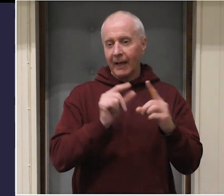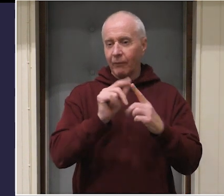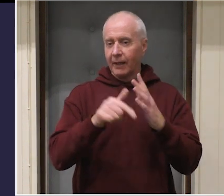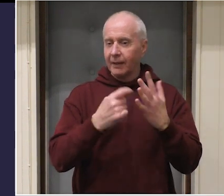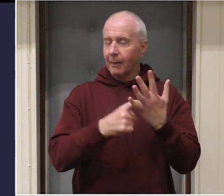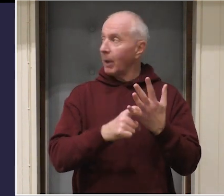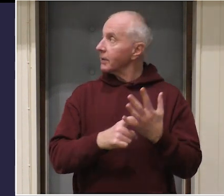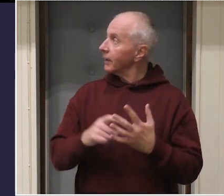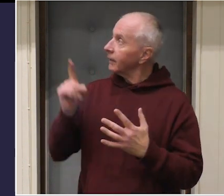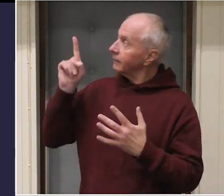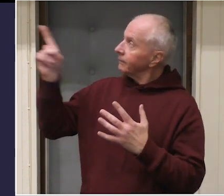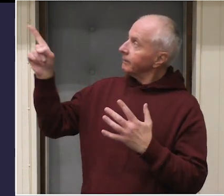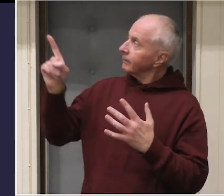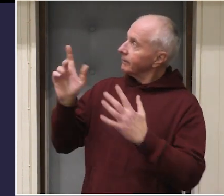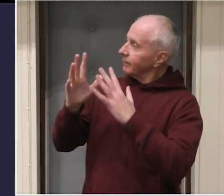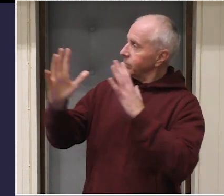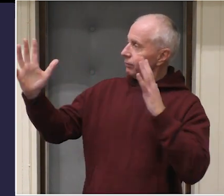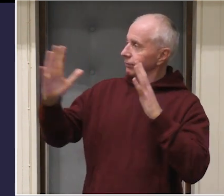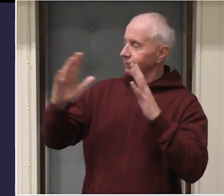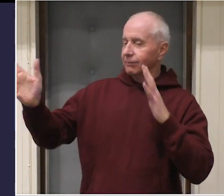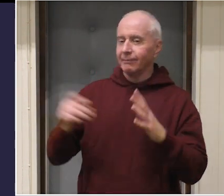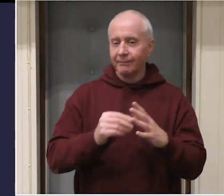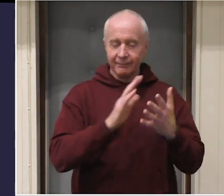on the left is in the Hubble Space Telescope. I know which one cost more.